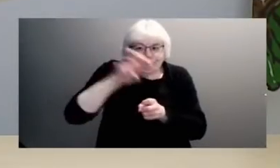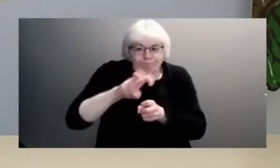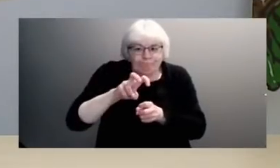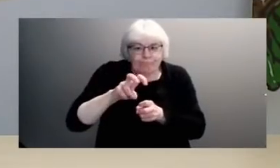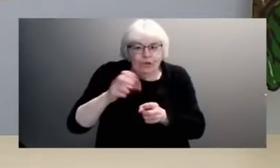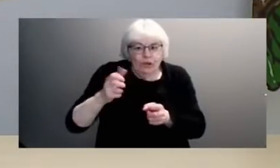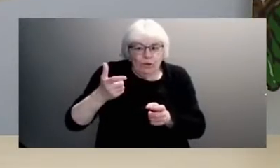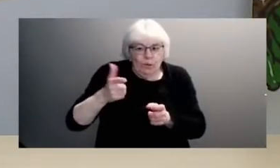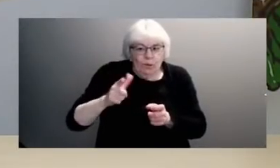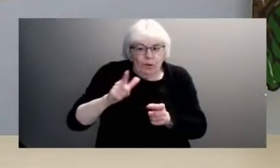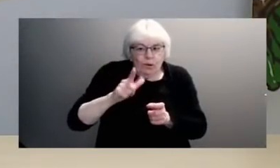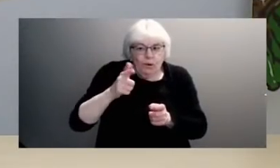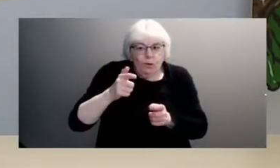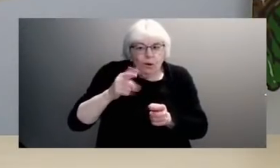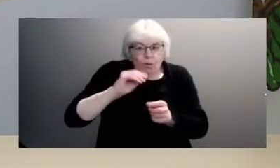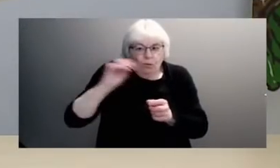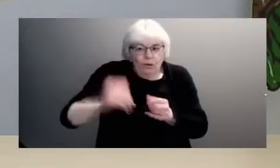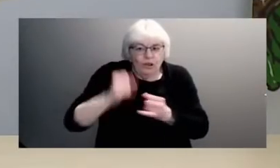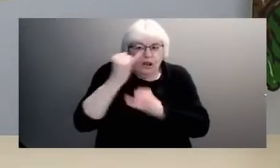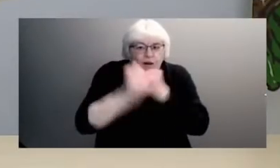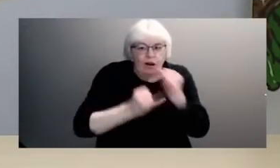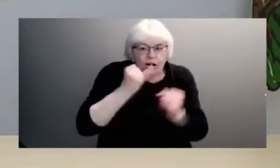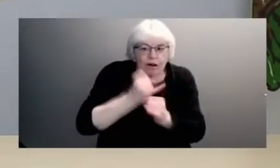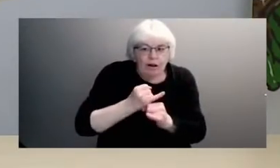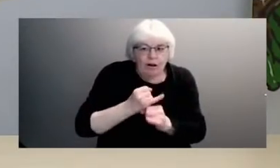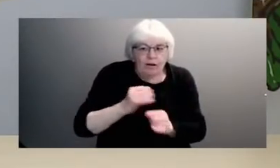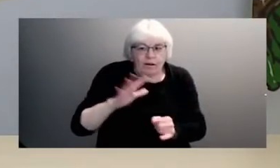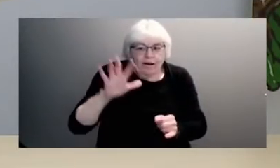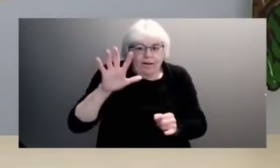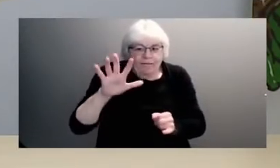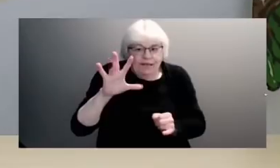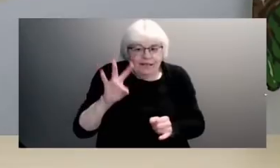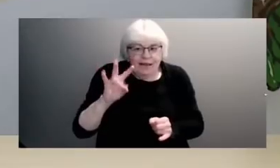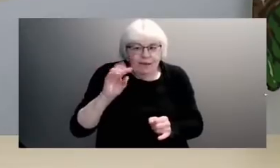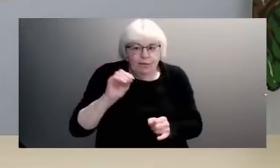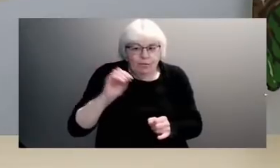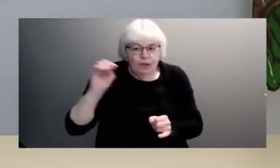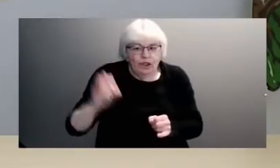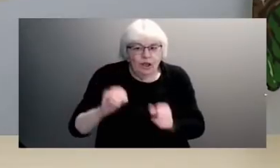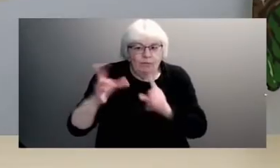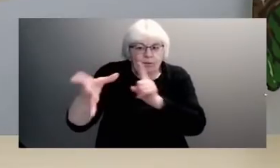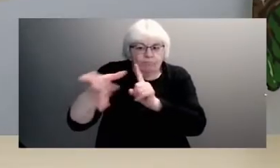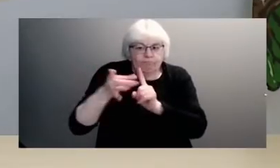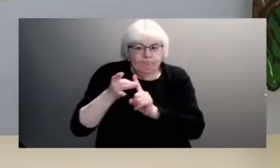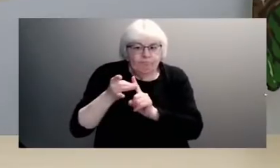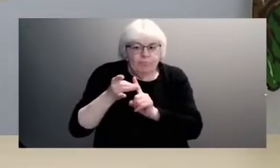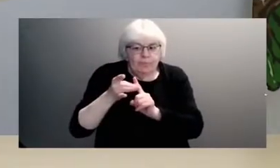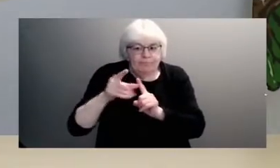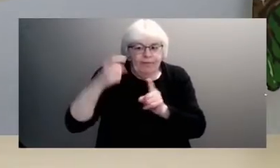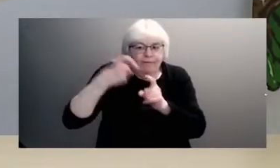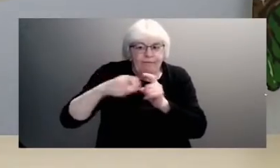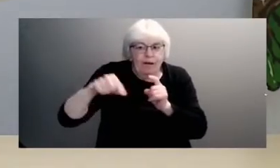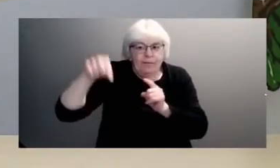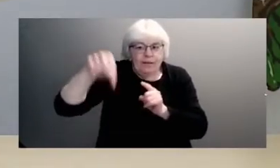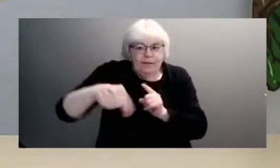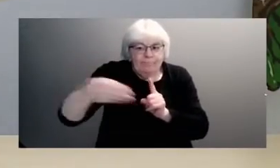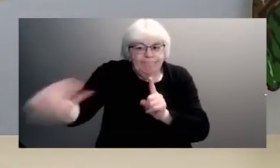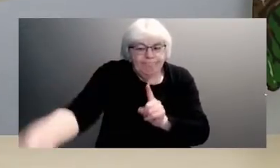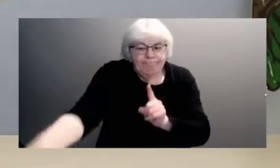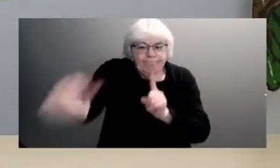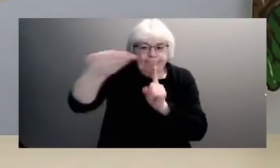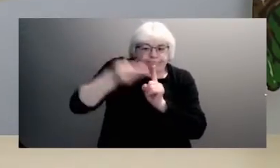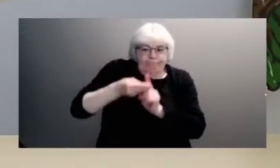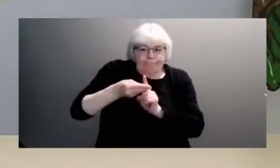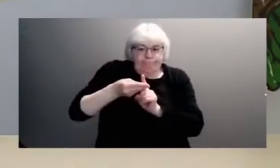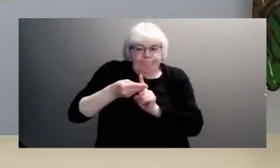57% were contacts of cases, the majority of which were travel-related. 5% did not have a link to